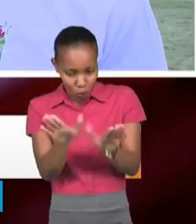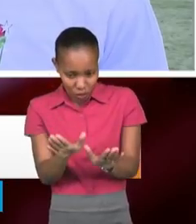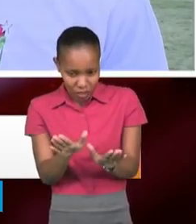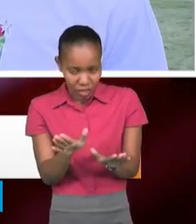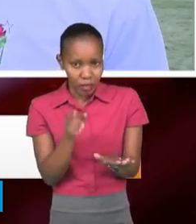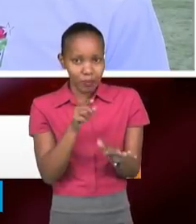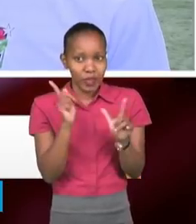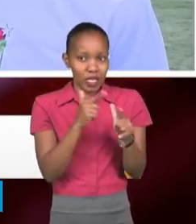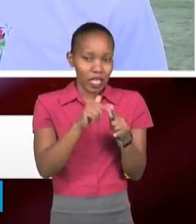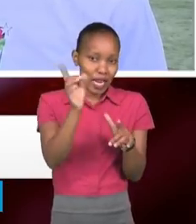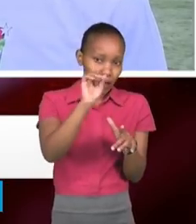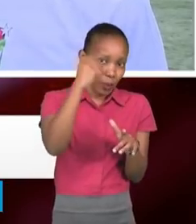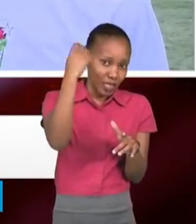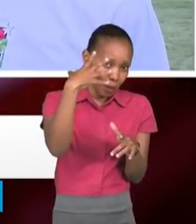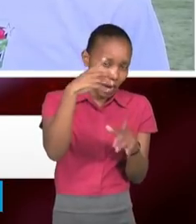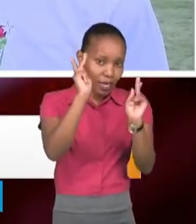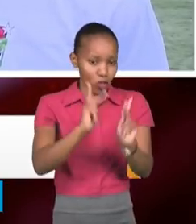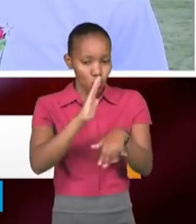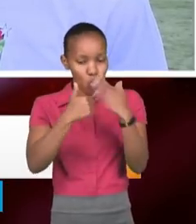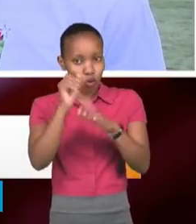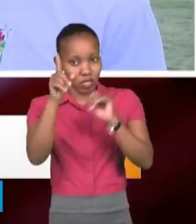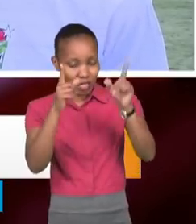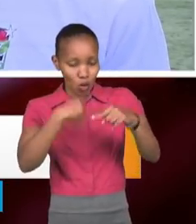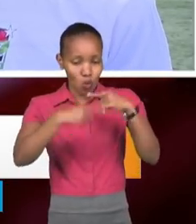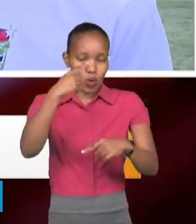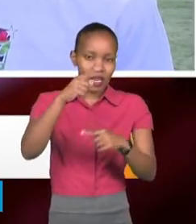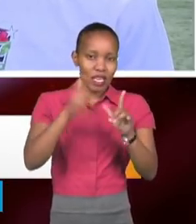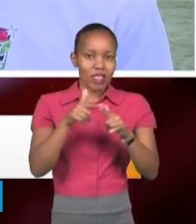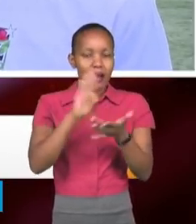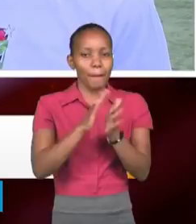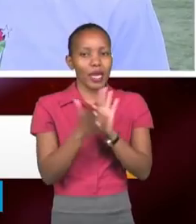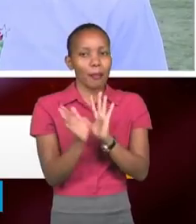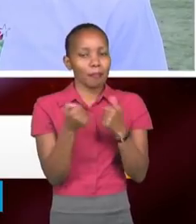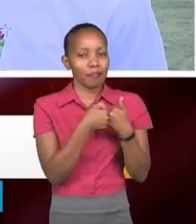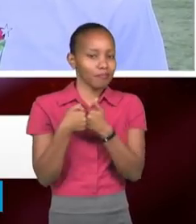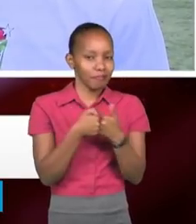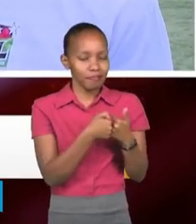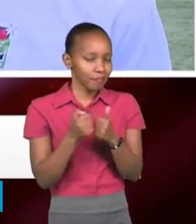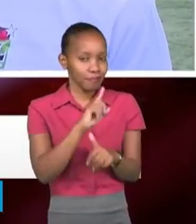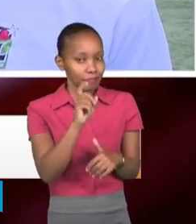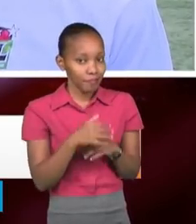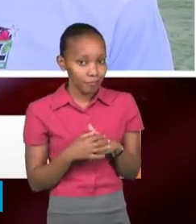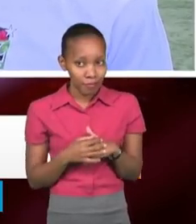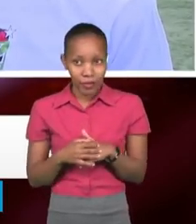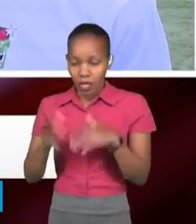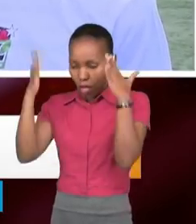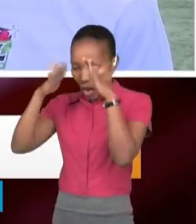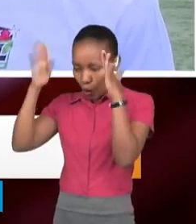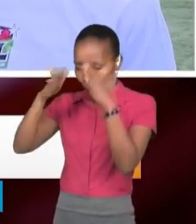then Nairobi Stima, Kisumu All Stars win their game. It's a bit tricky. We are very much aware